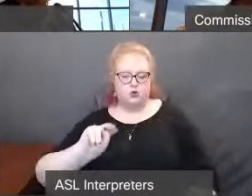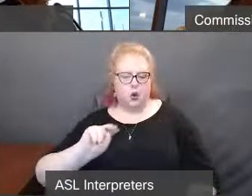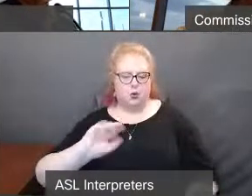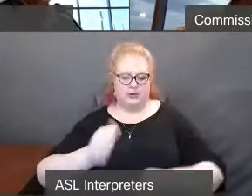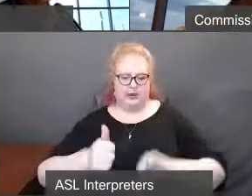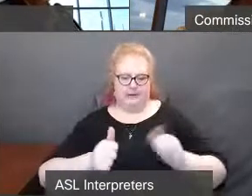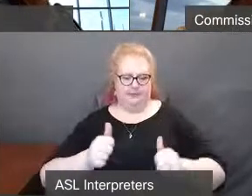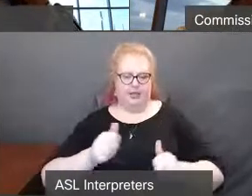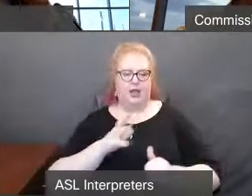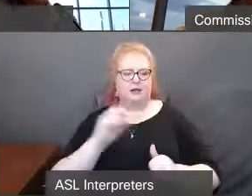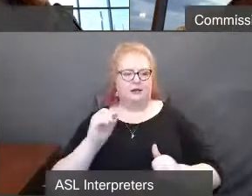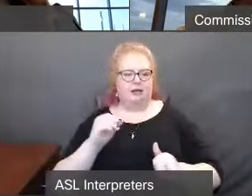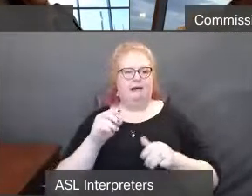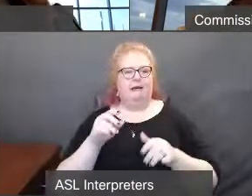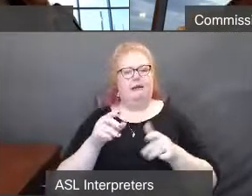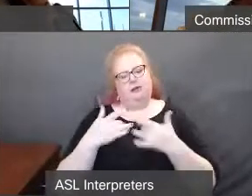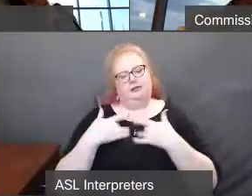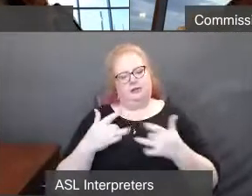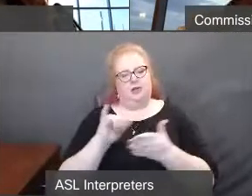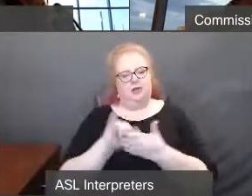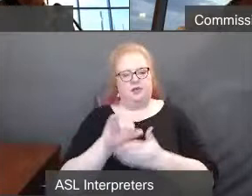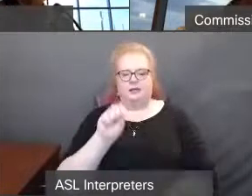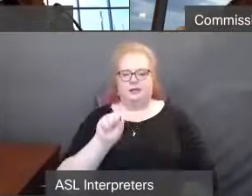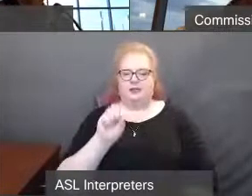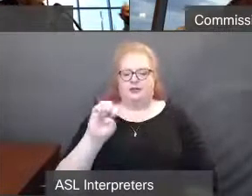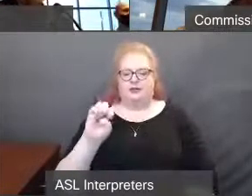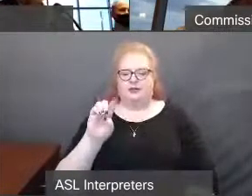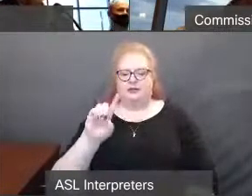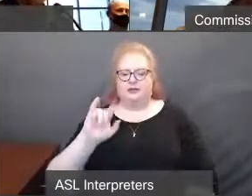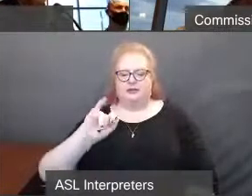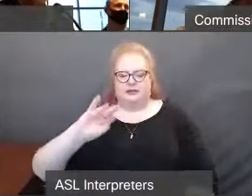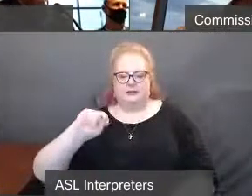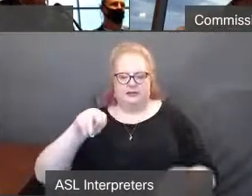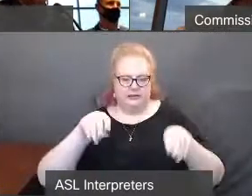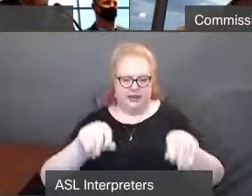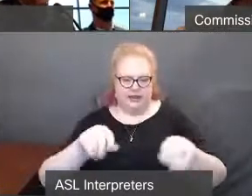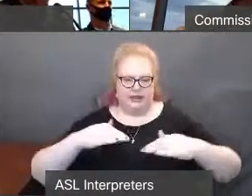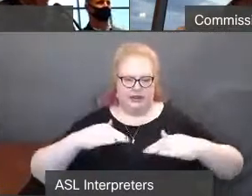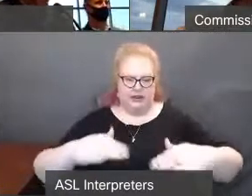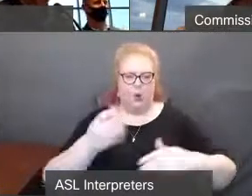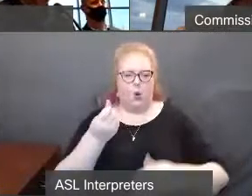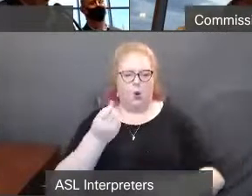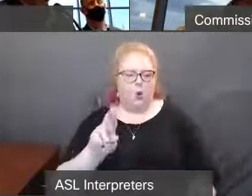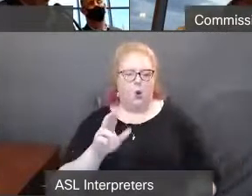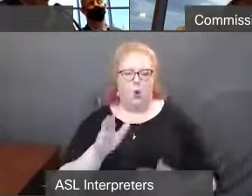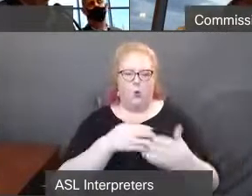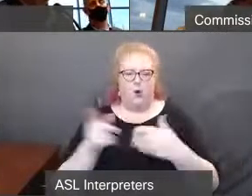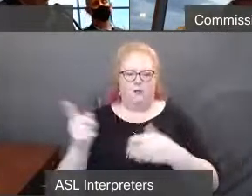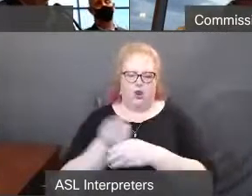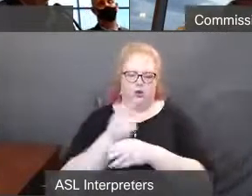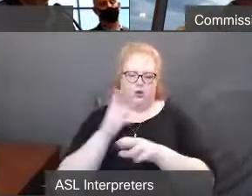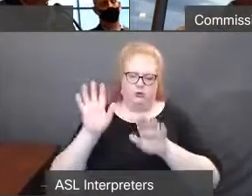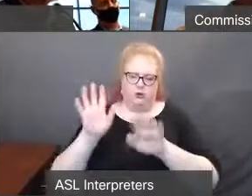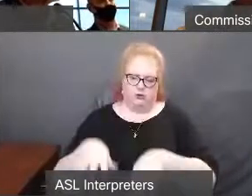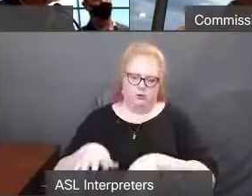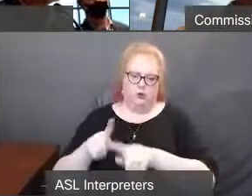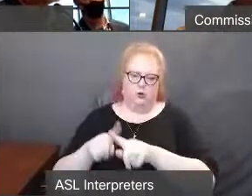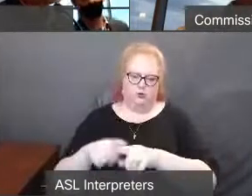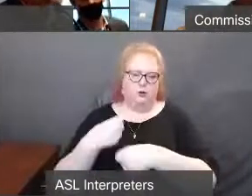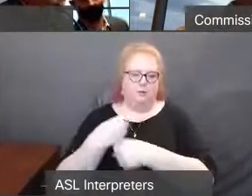seeding or riprap, whatever additions might be needed to stabilize the site.